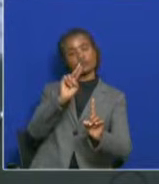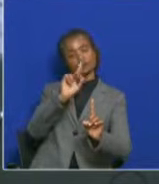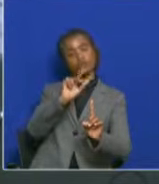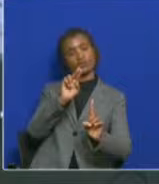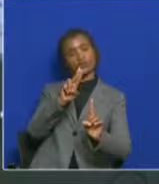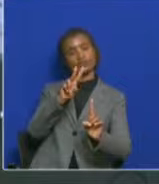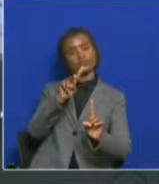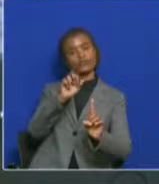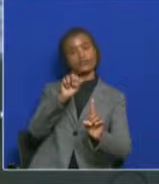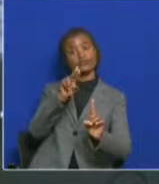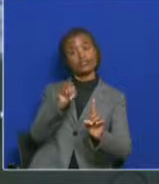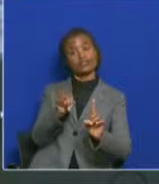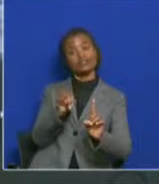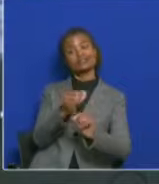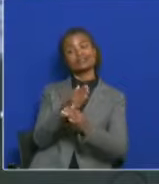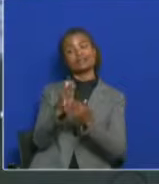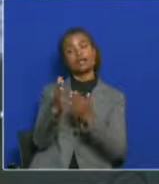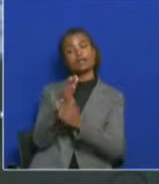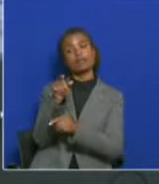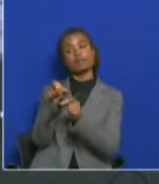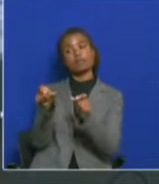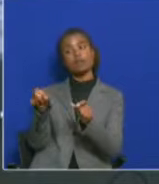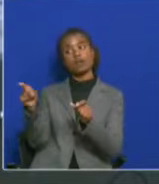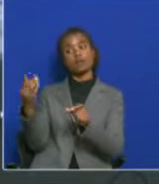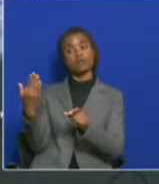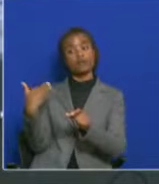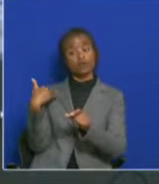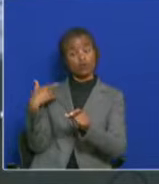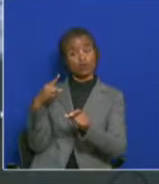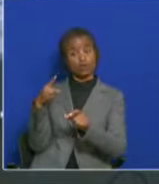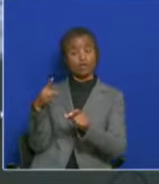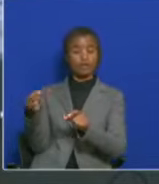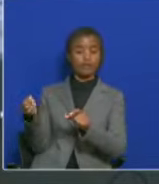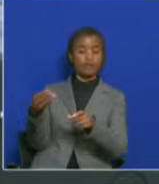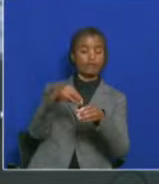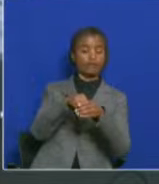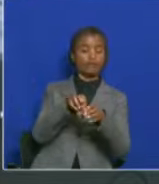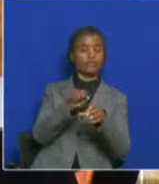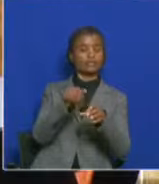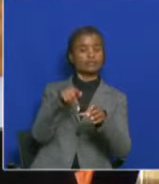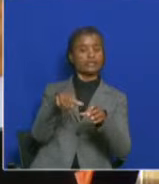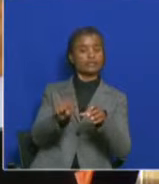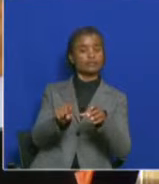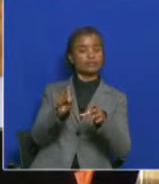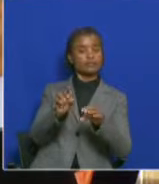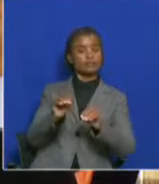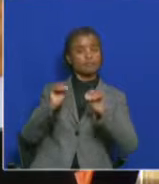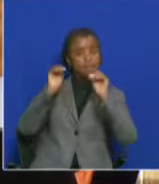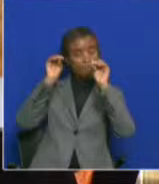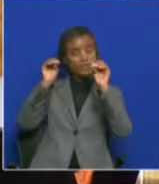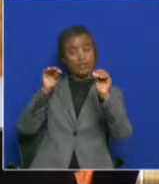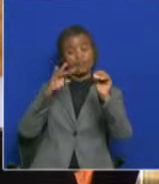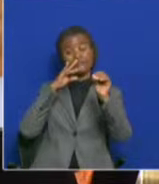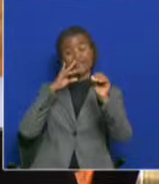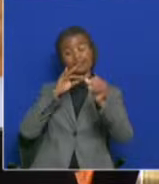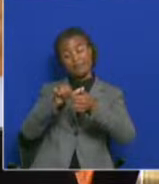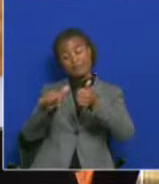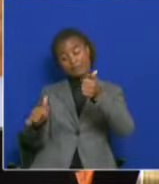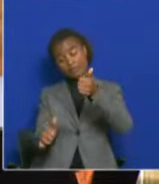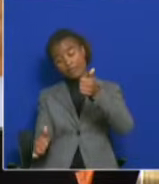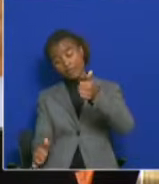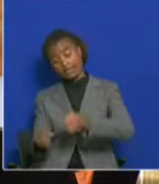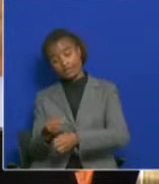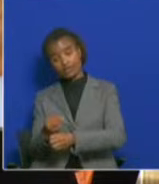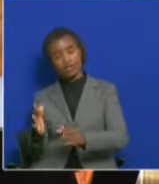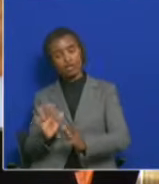given a higher rank, so they don't start from the very bottom when they join SAPS. Yes. So I was asking it in that context. No, I